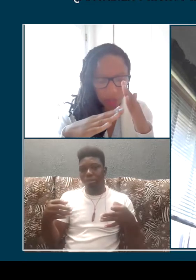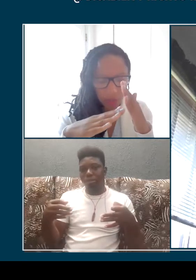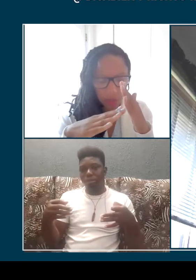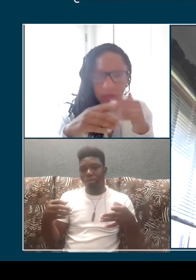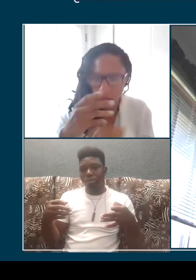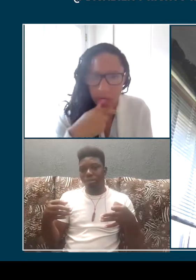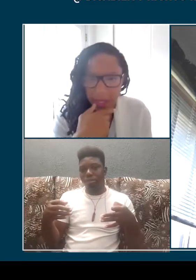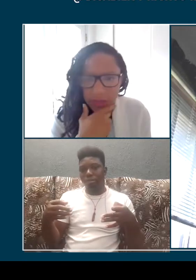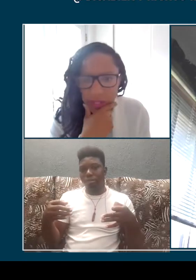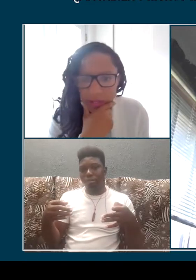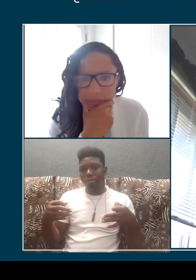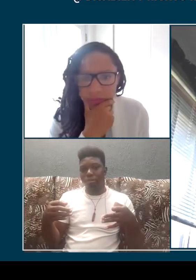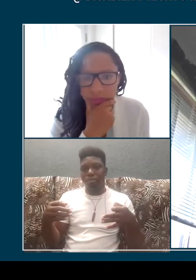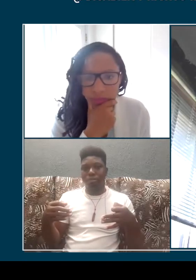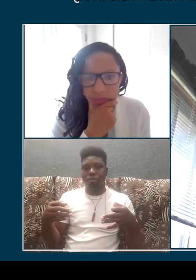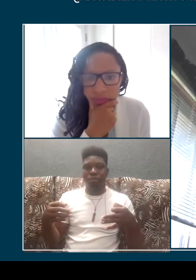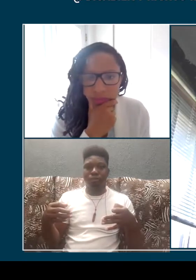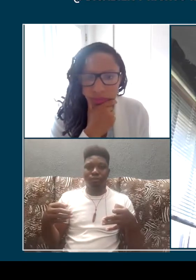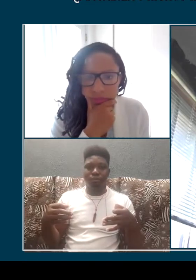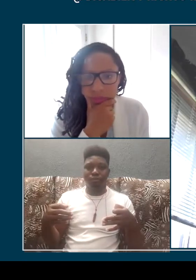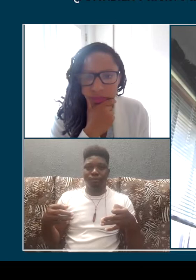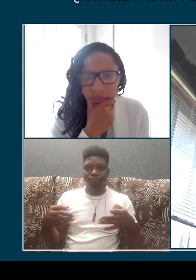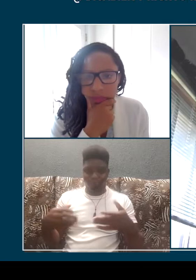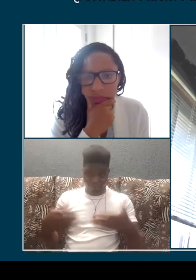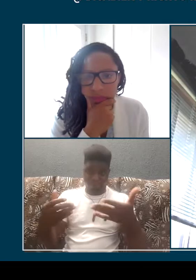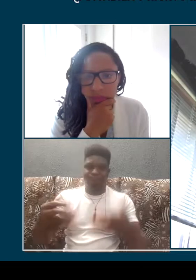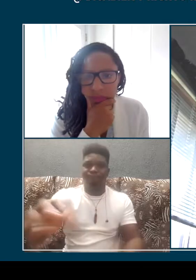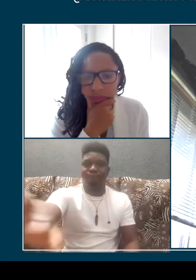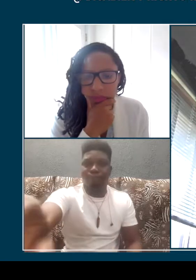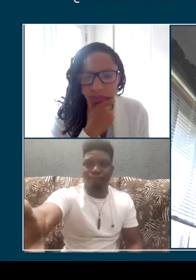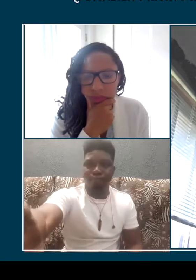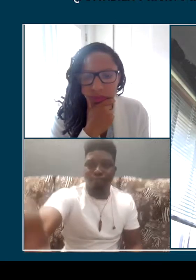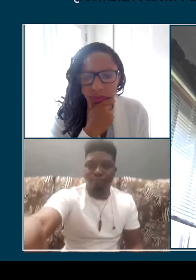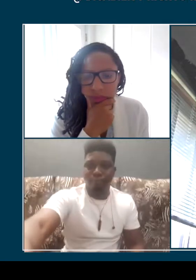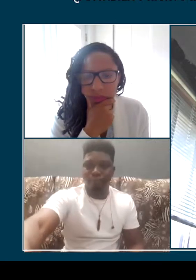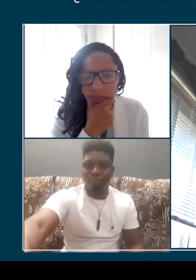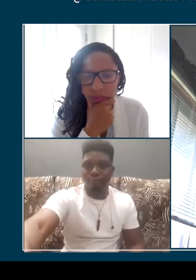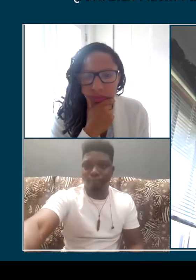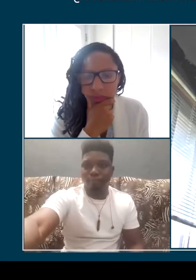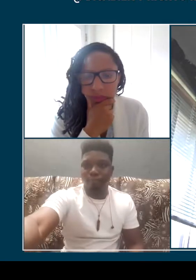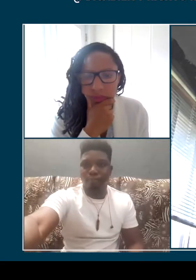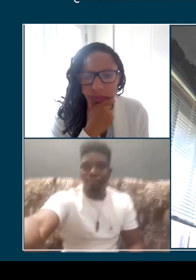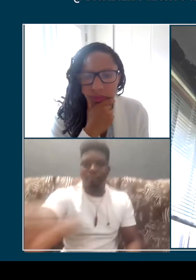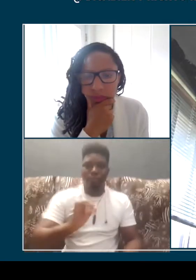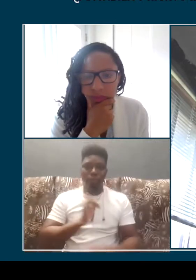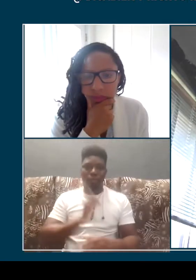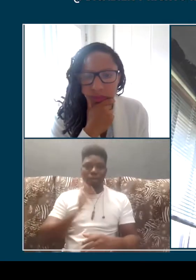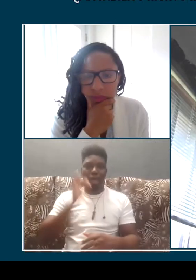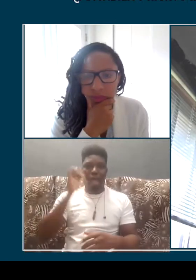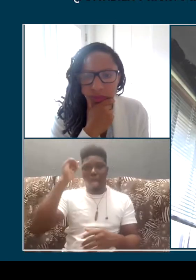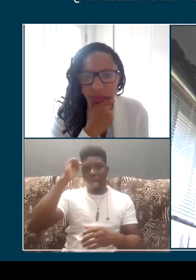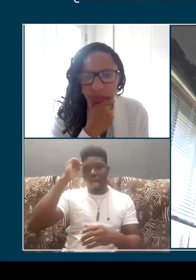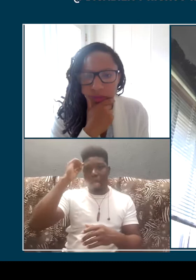when we, go ahead, sorry. Yes, I think it does, because for me,